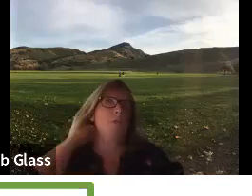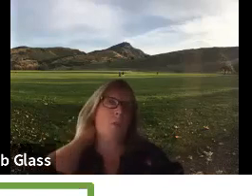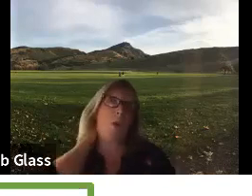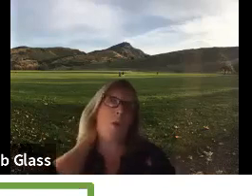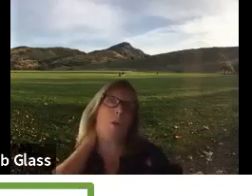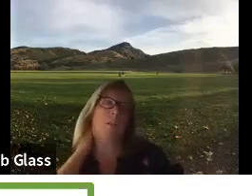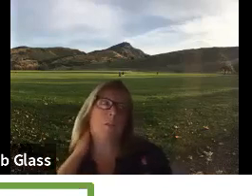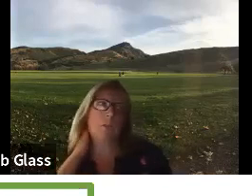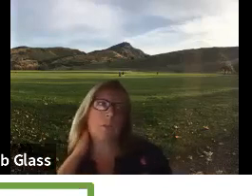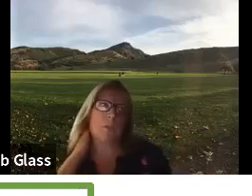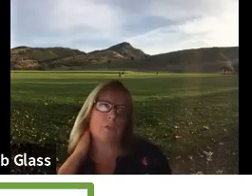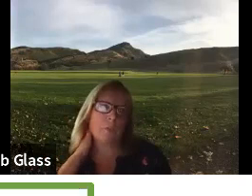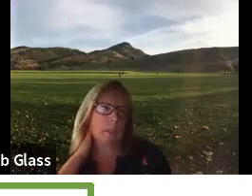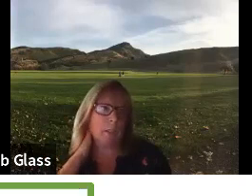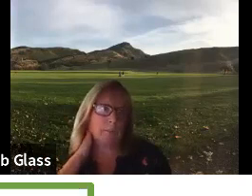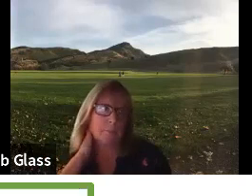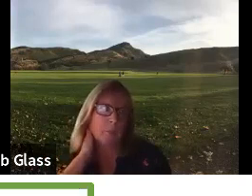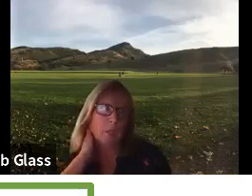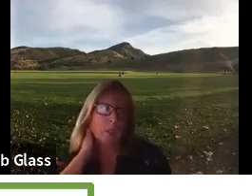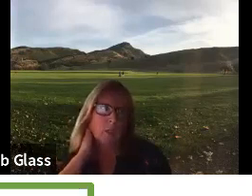and you say, wow, I've got loads of referrals from